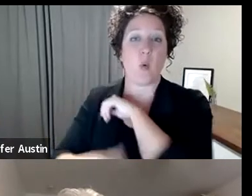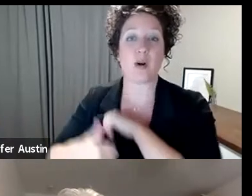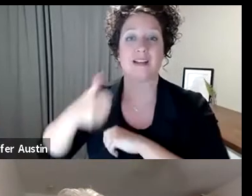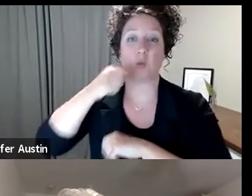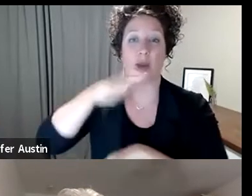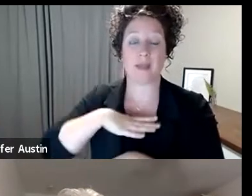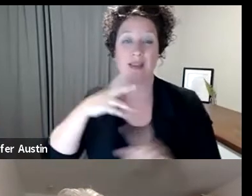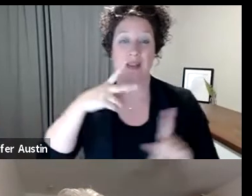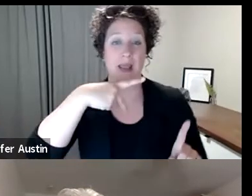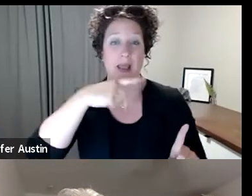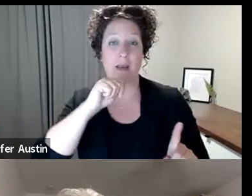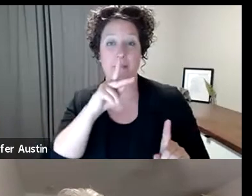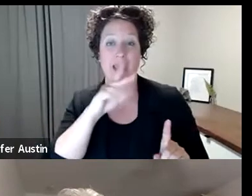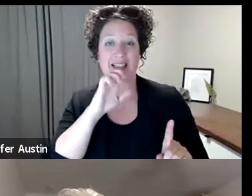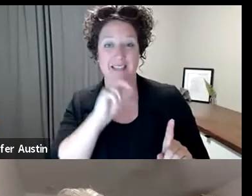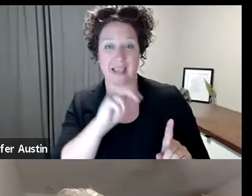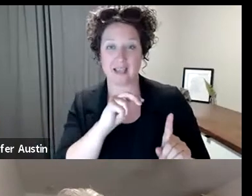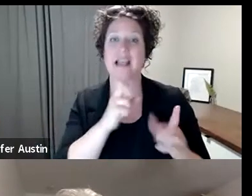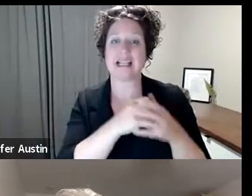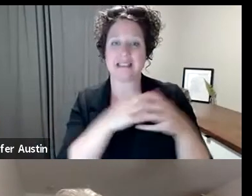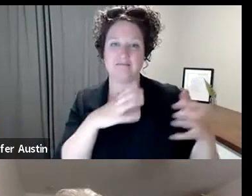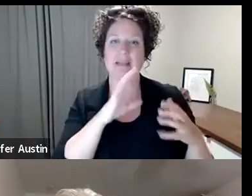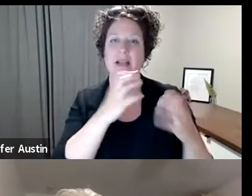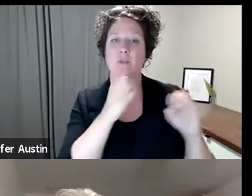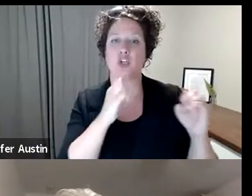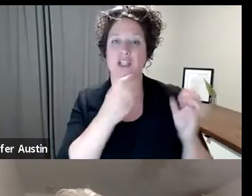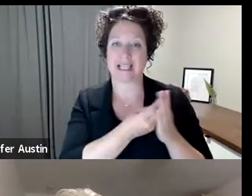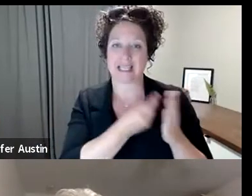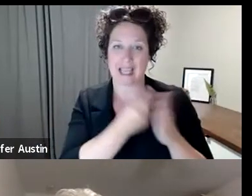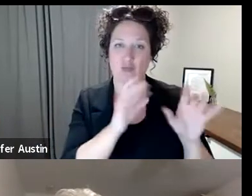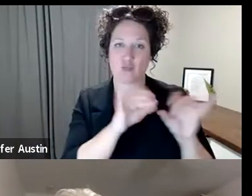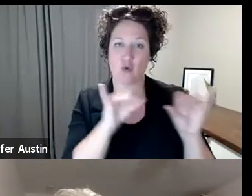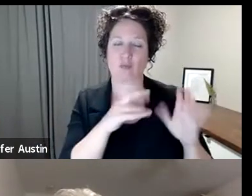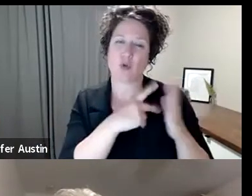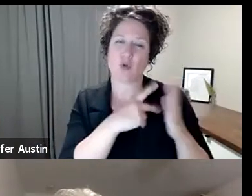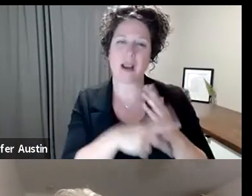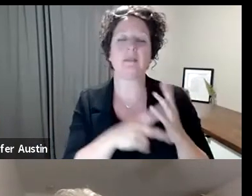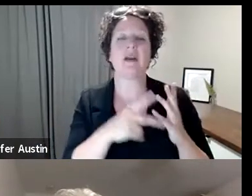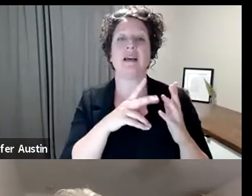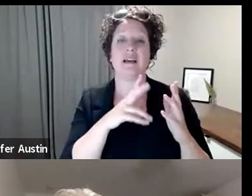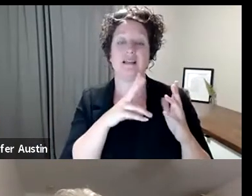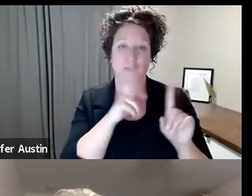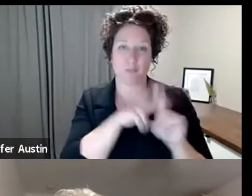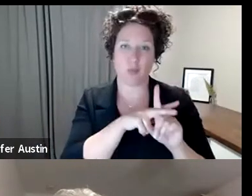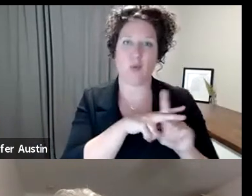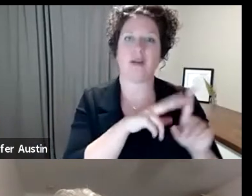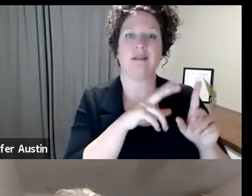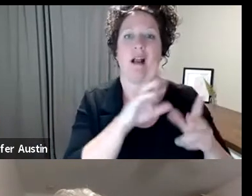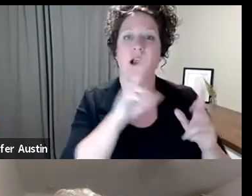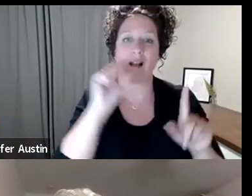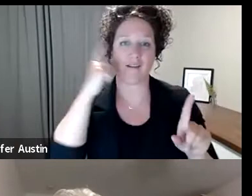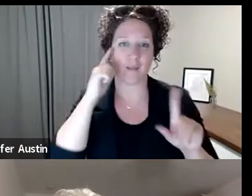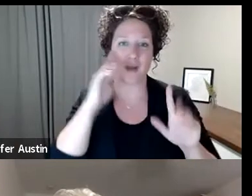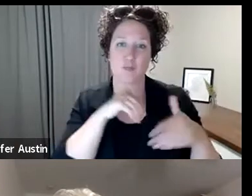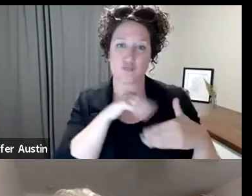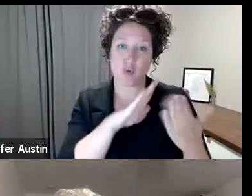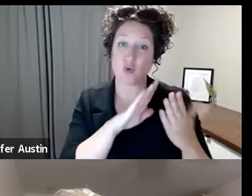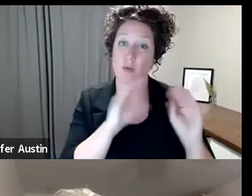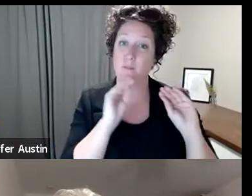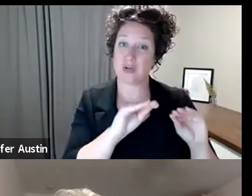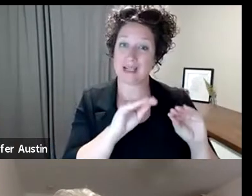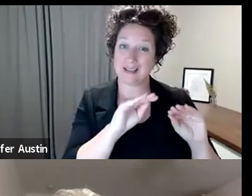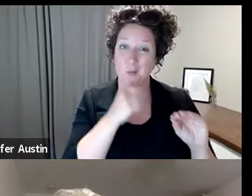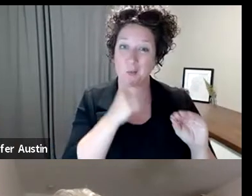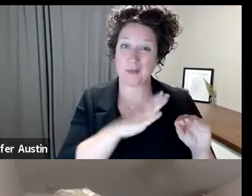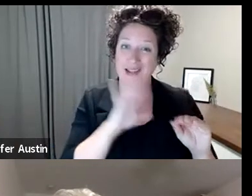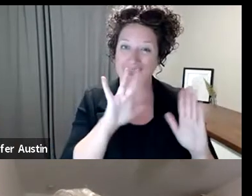Pakistan expanded its emergency cash transfer program, deploying a whole-of-government approach that put women at the center of its response and